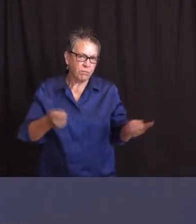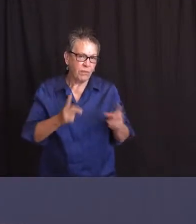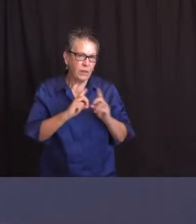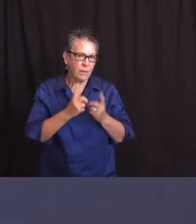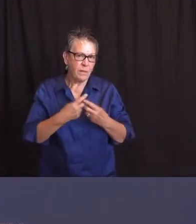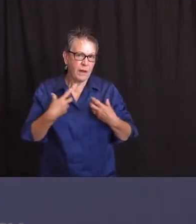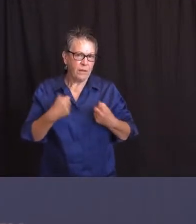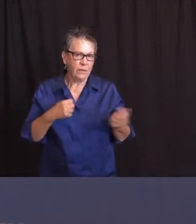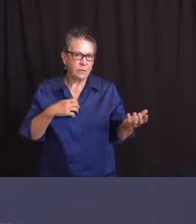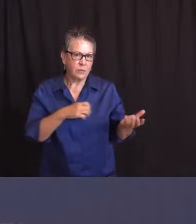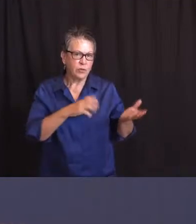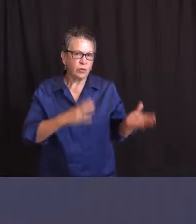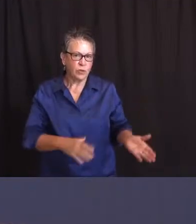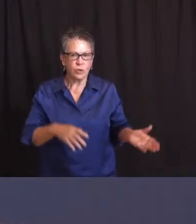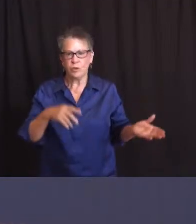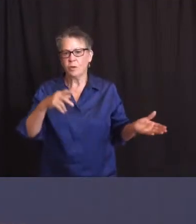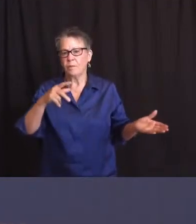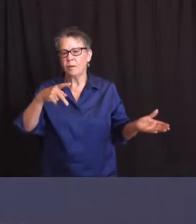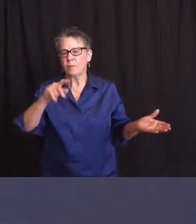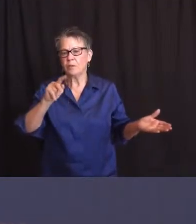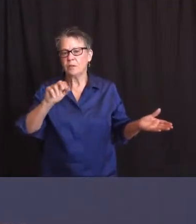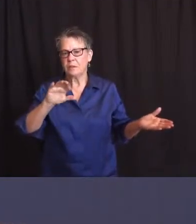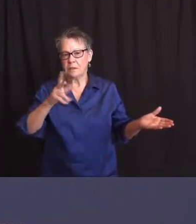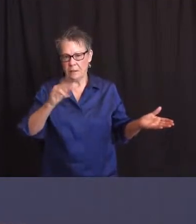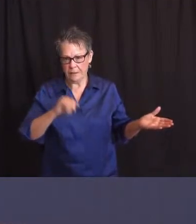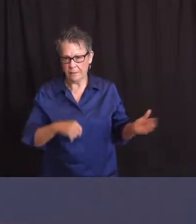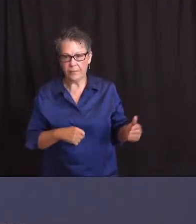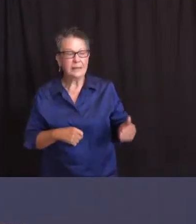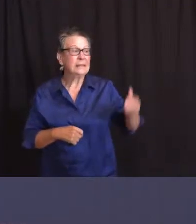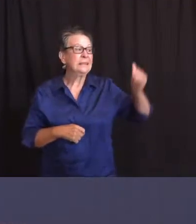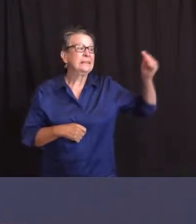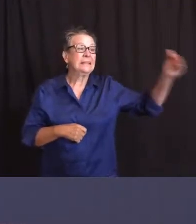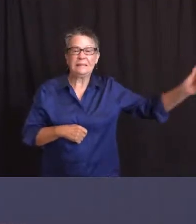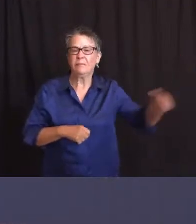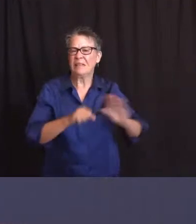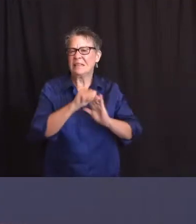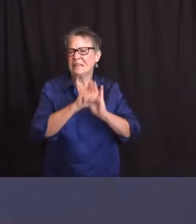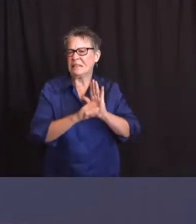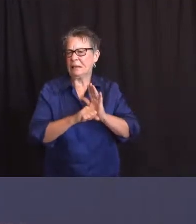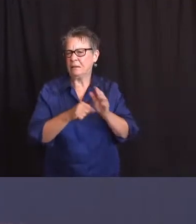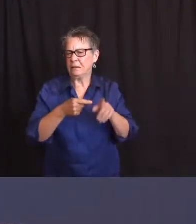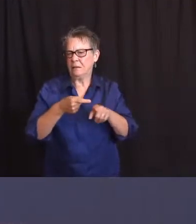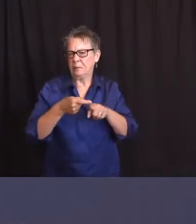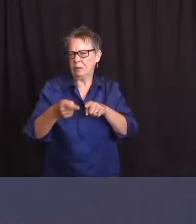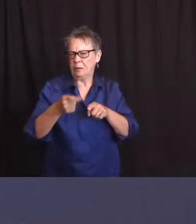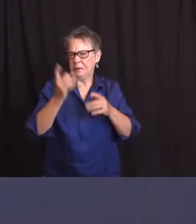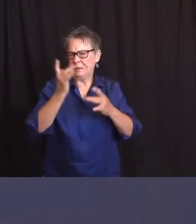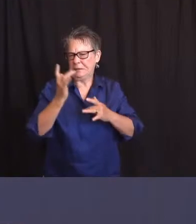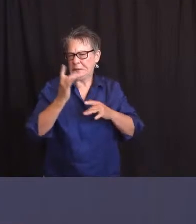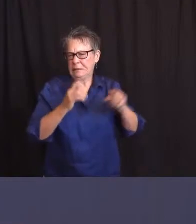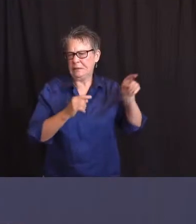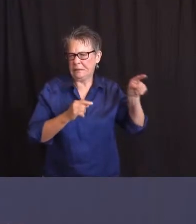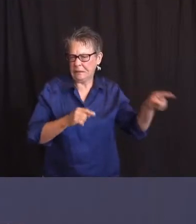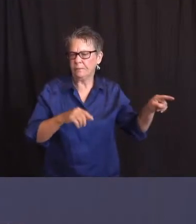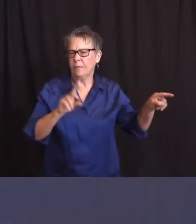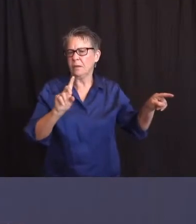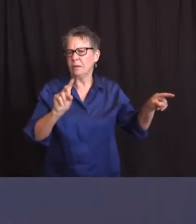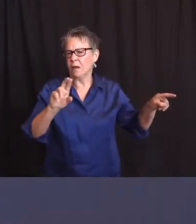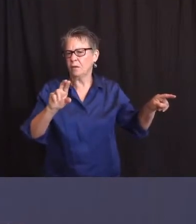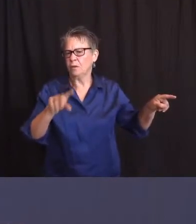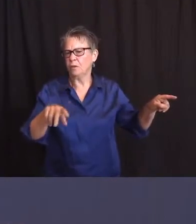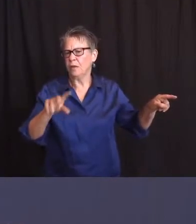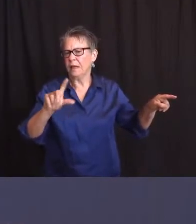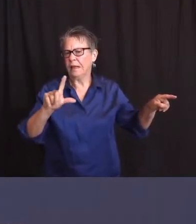Persicelli. To her right, another familiar face, the Department of Health's Communicable Disease Service Medical Director, Dr. Ed Lifshitz. Good to have you